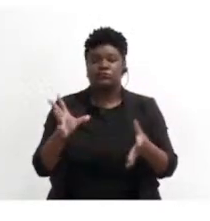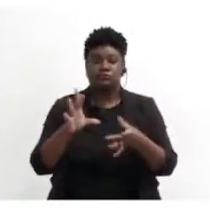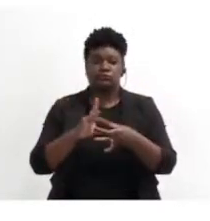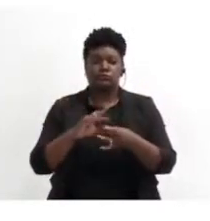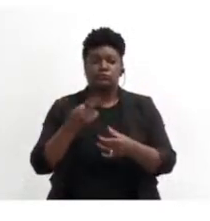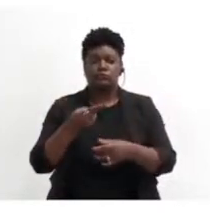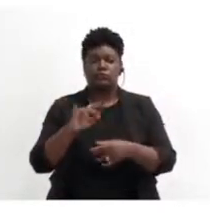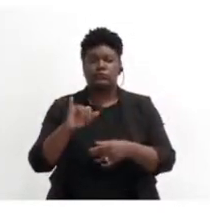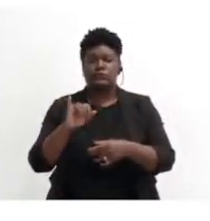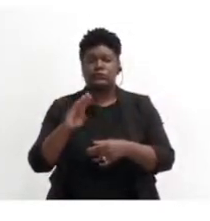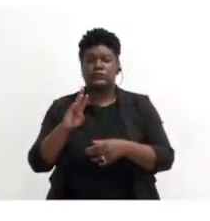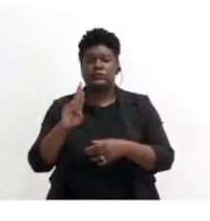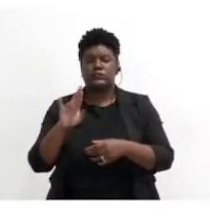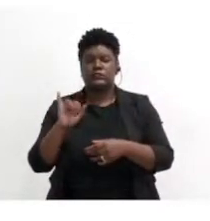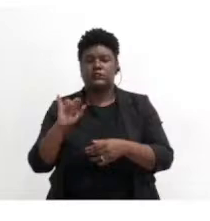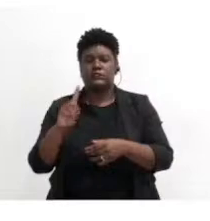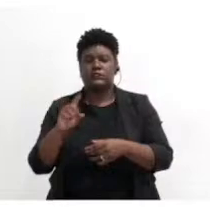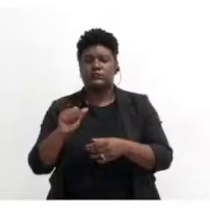temperature.